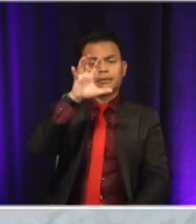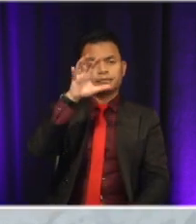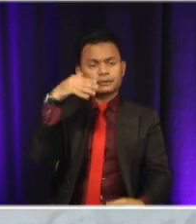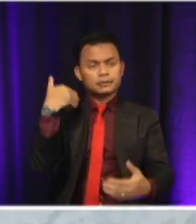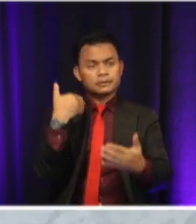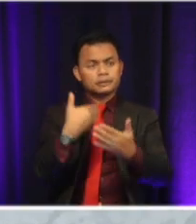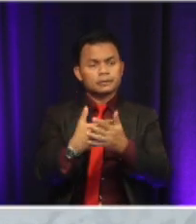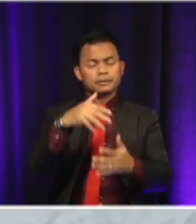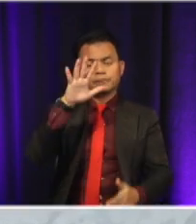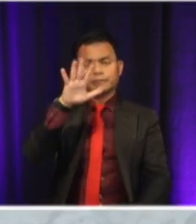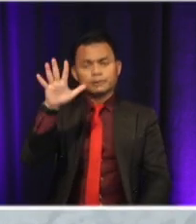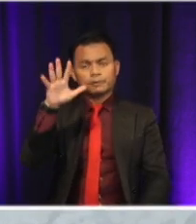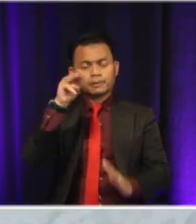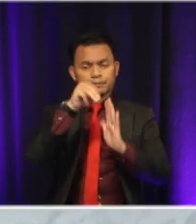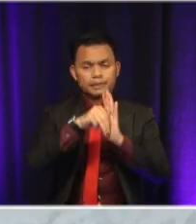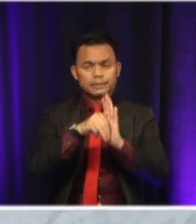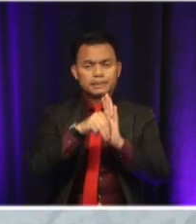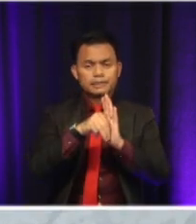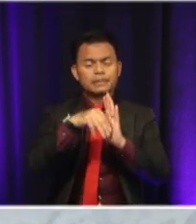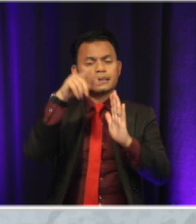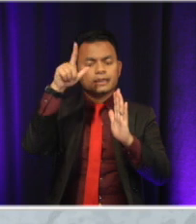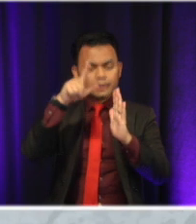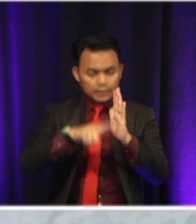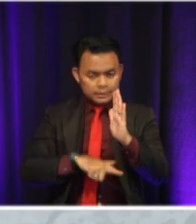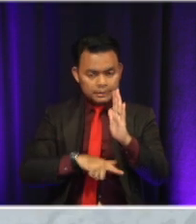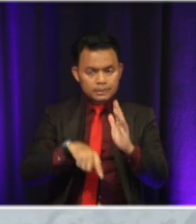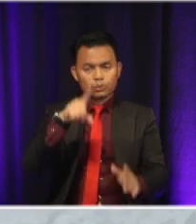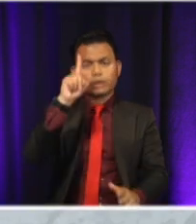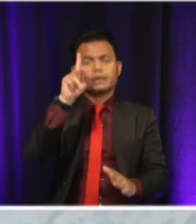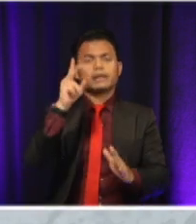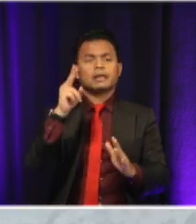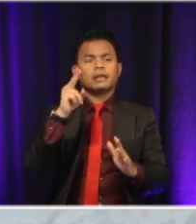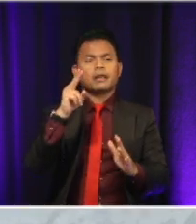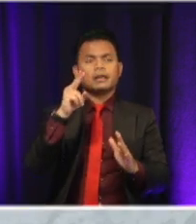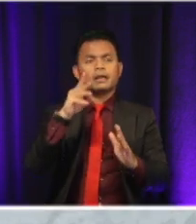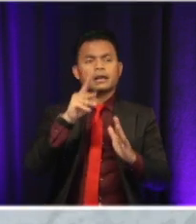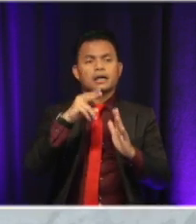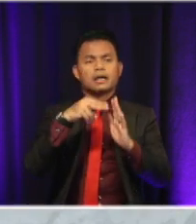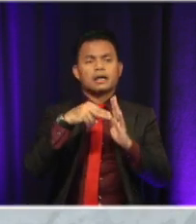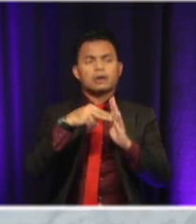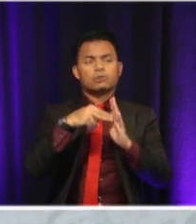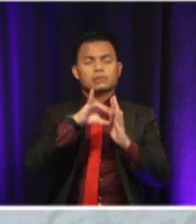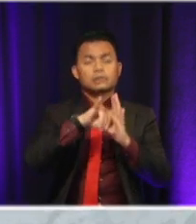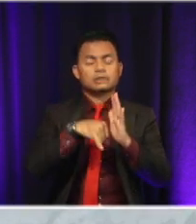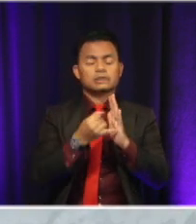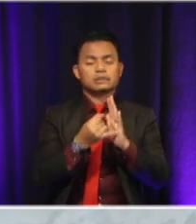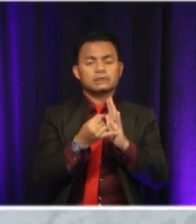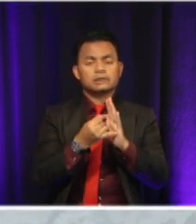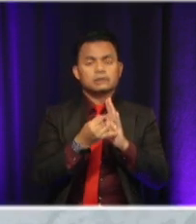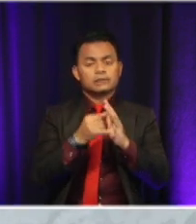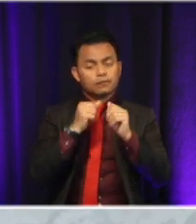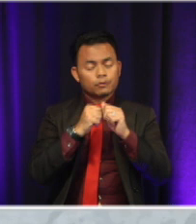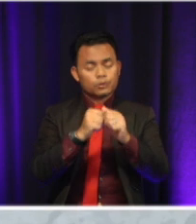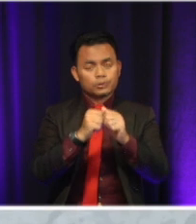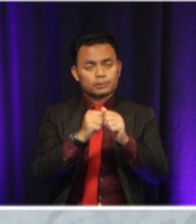A. That's under an hour, as you can see, followed by drama, again